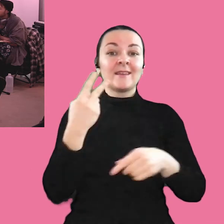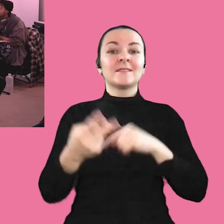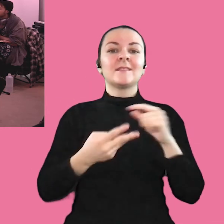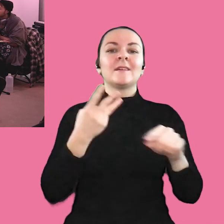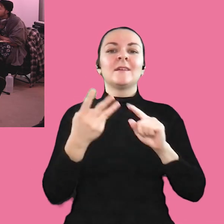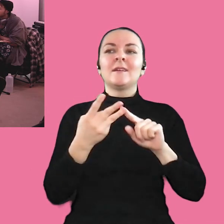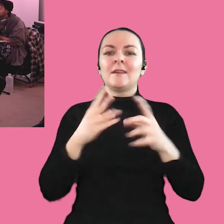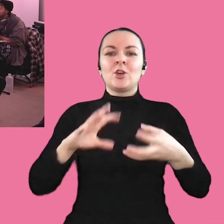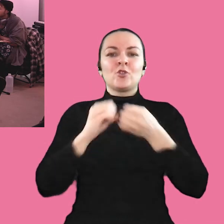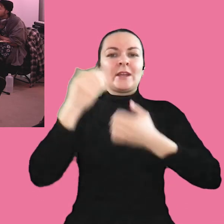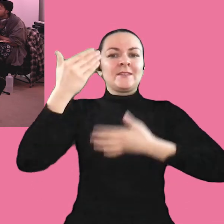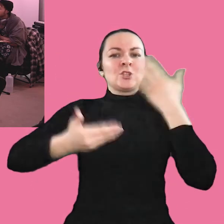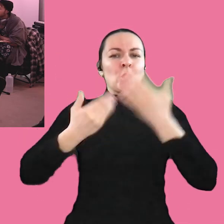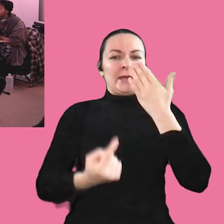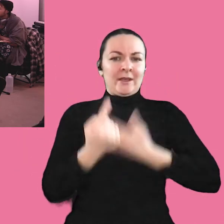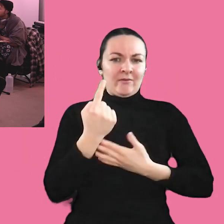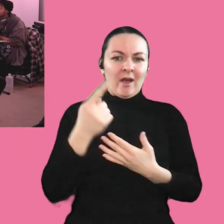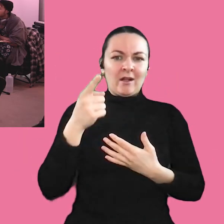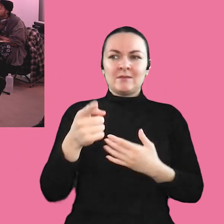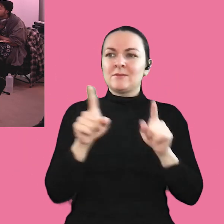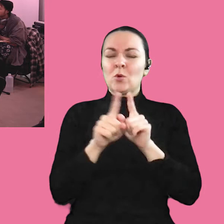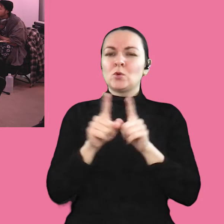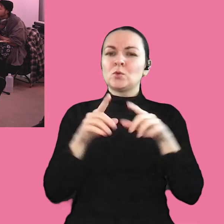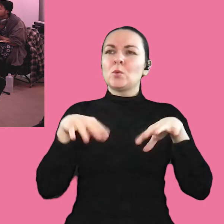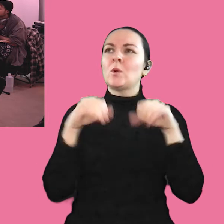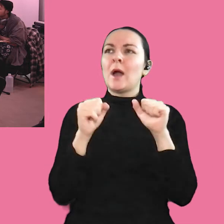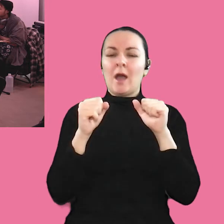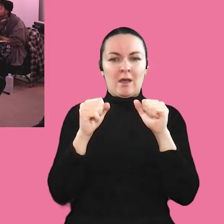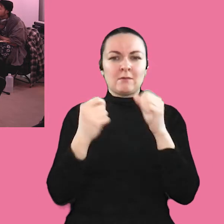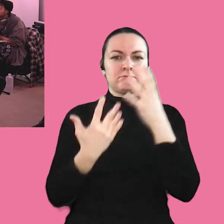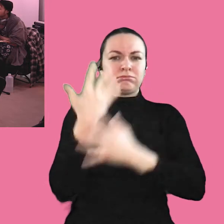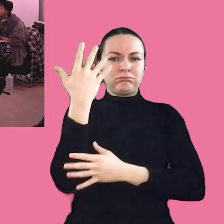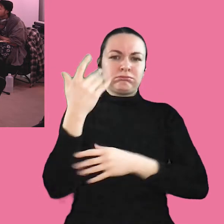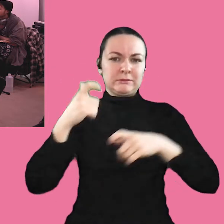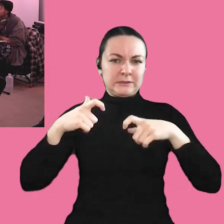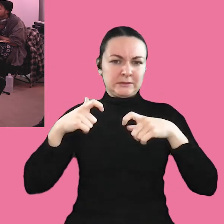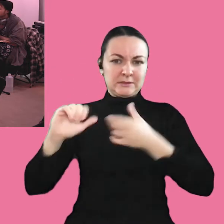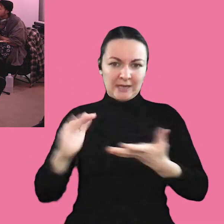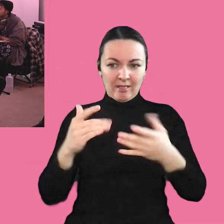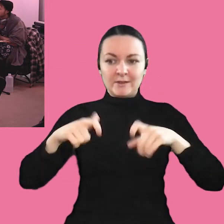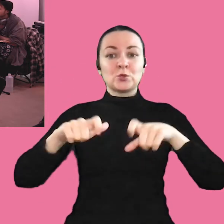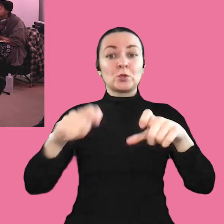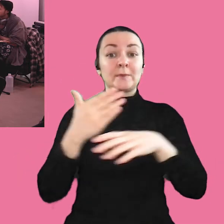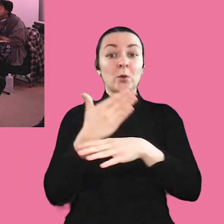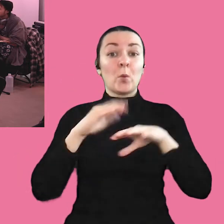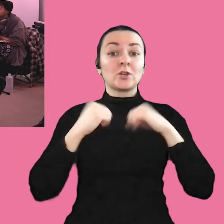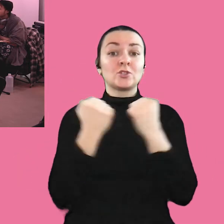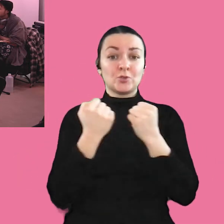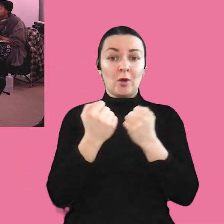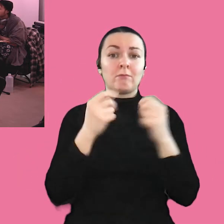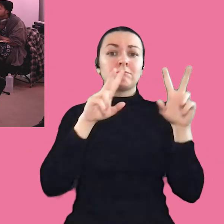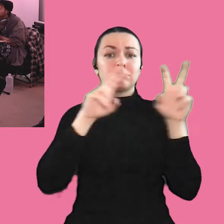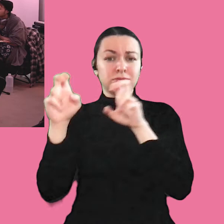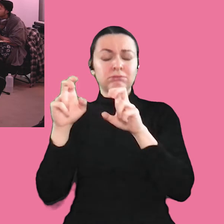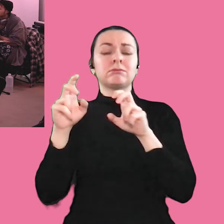basis. And we had a creative storytelling event. Since then, we've also developed and delivered a sustainability